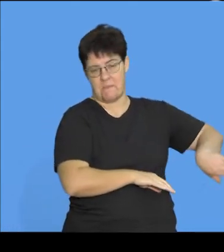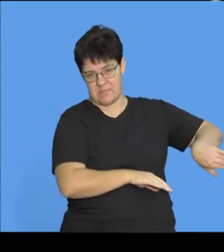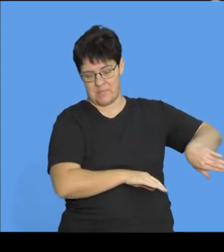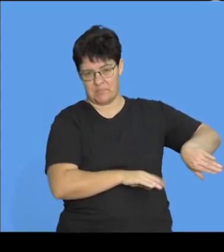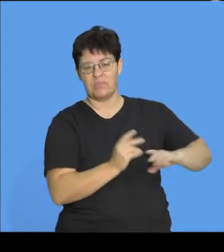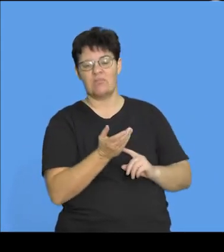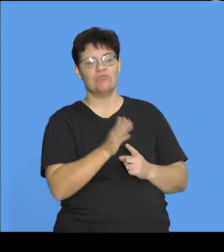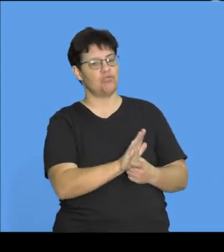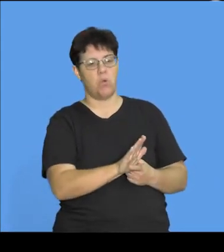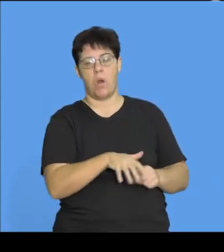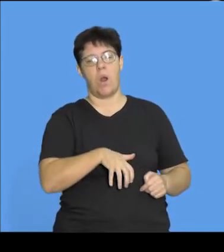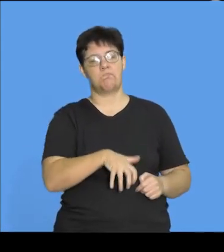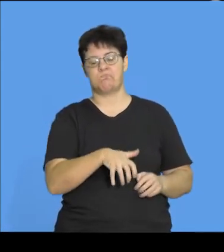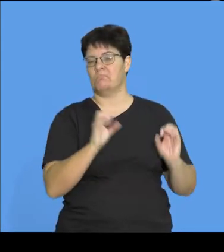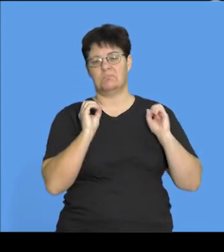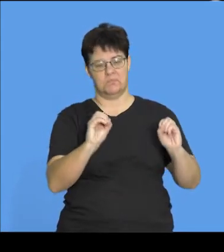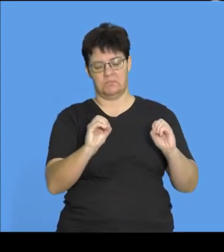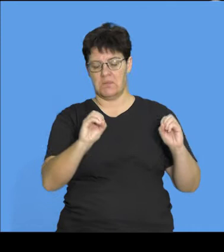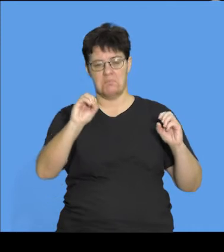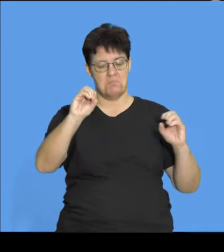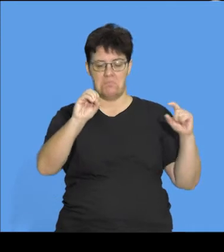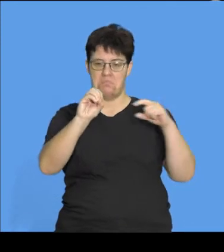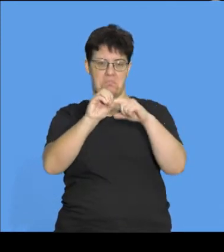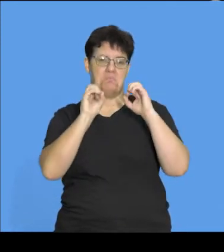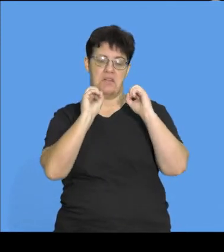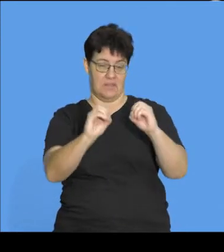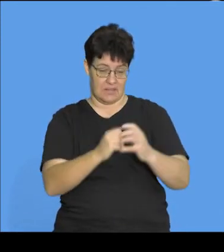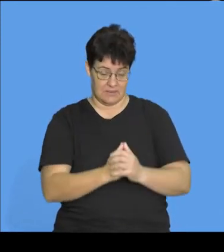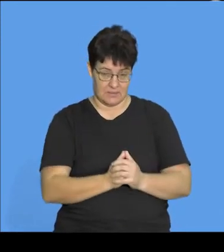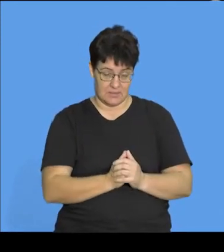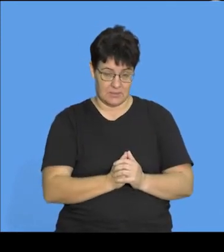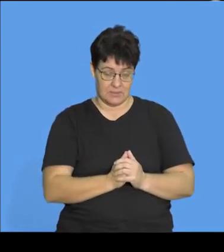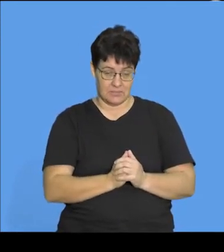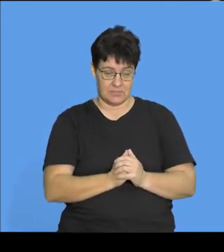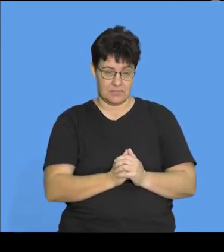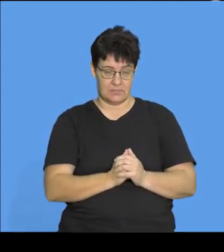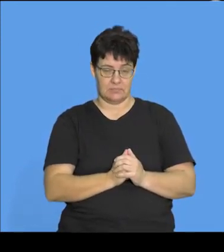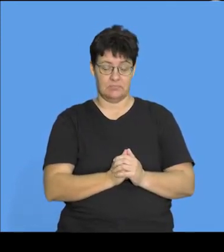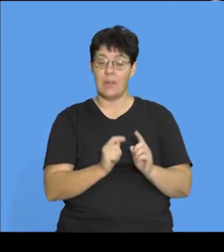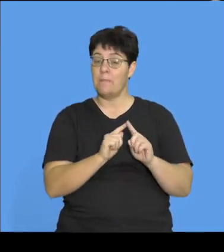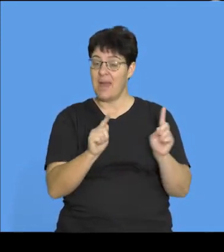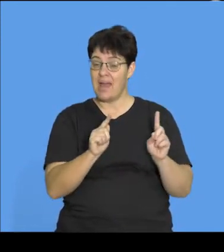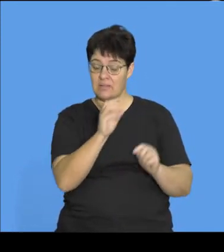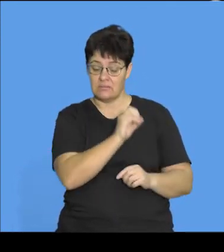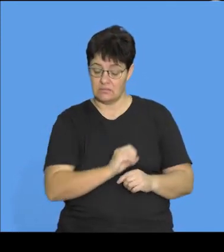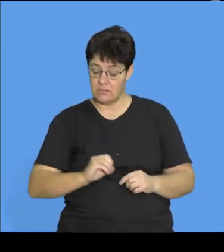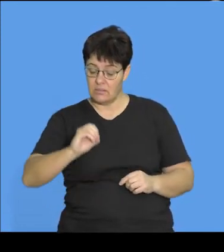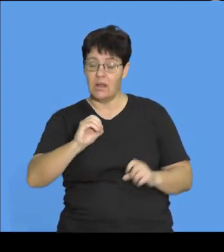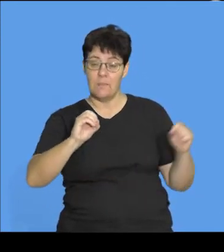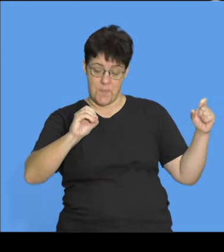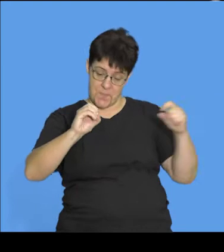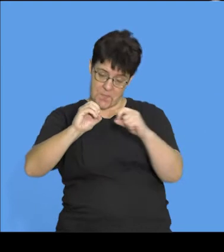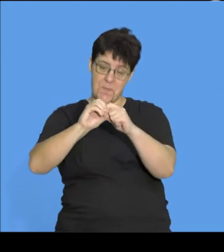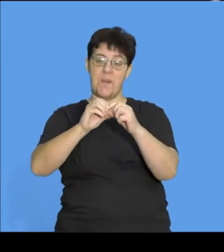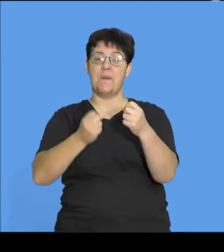that fertilization has not taken place. However, if fertilization does occur, we will see